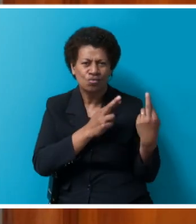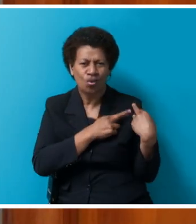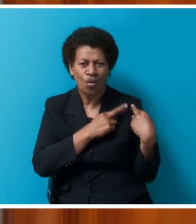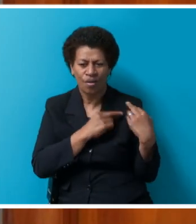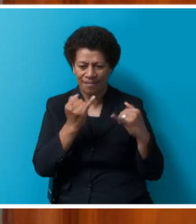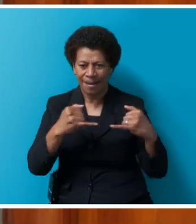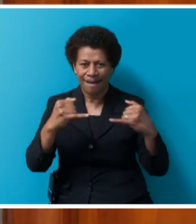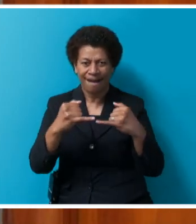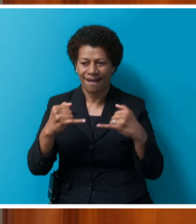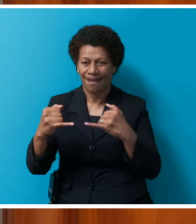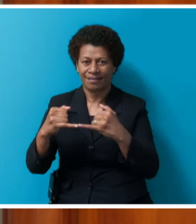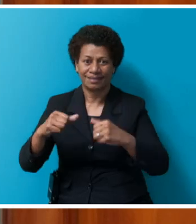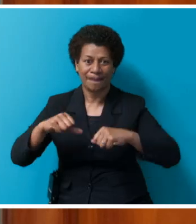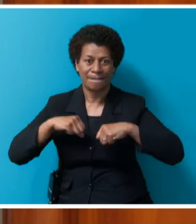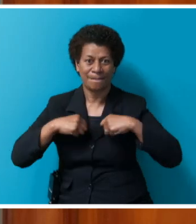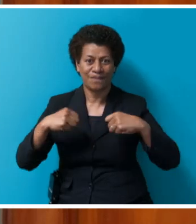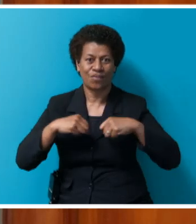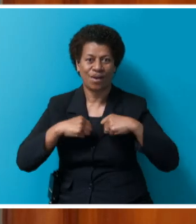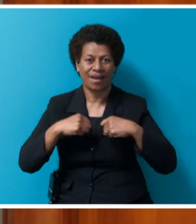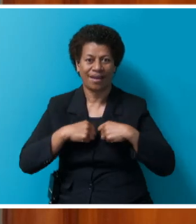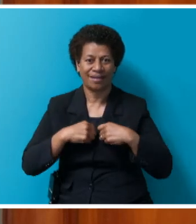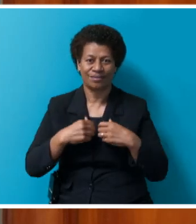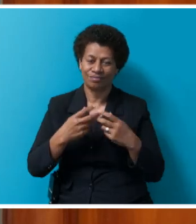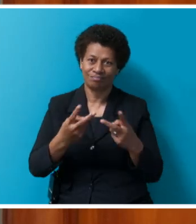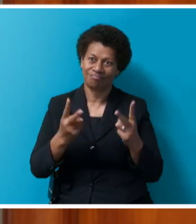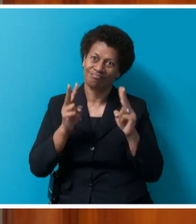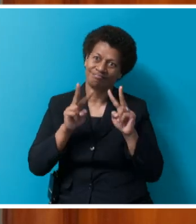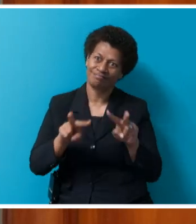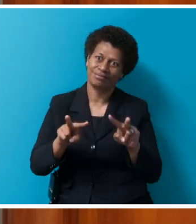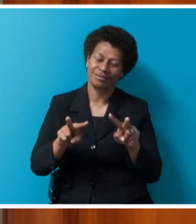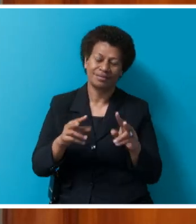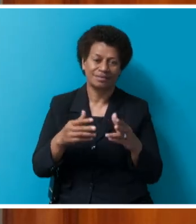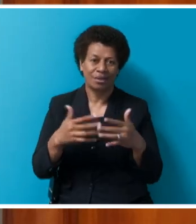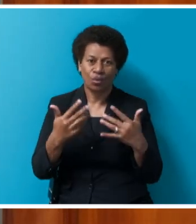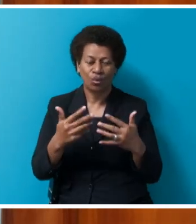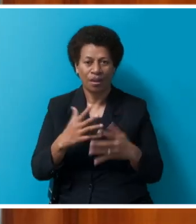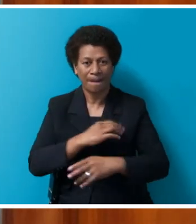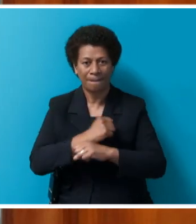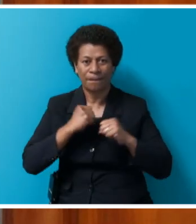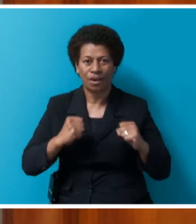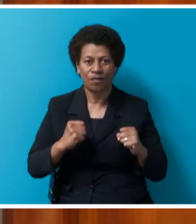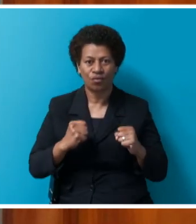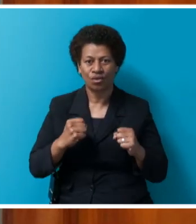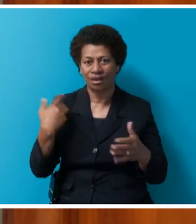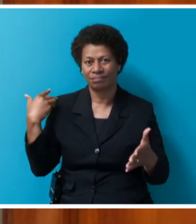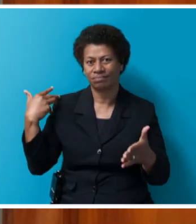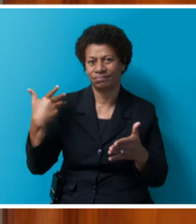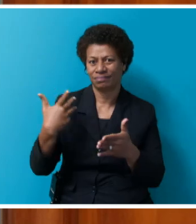renewed sense of pride and purpose to us all. It was a powerful affirmation of our enduring